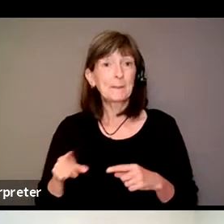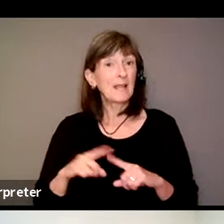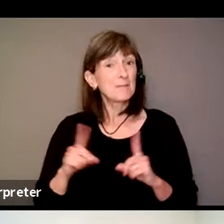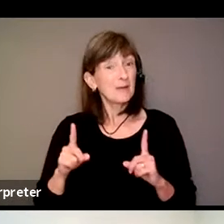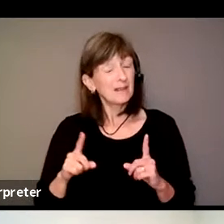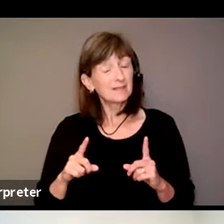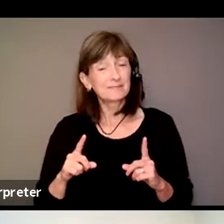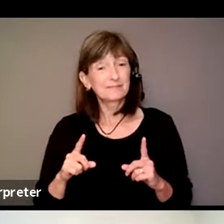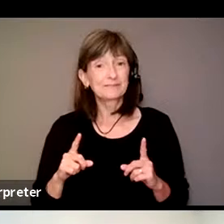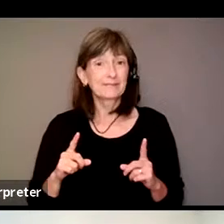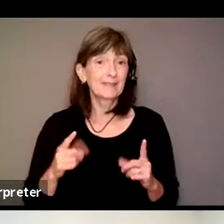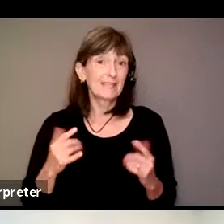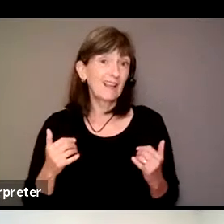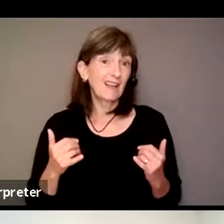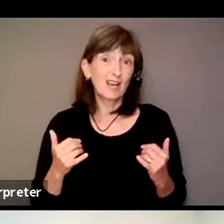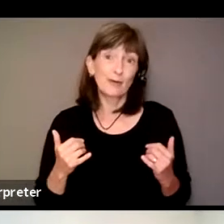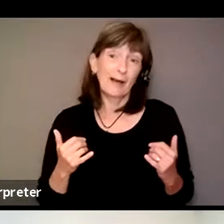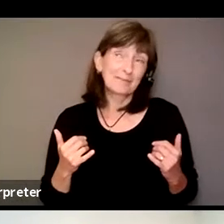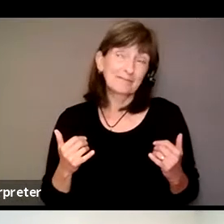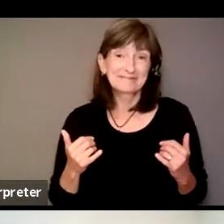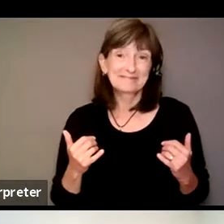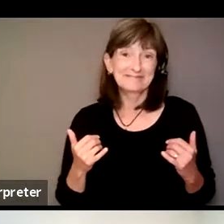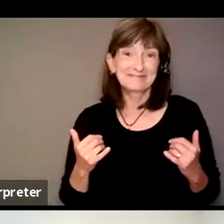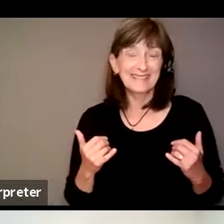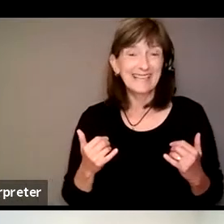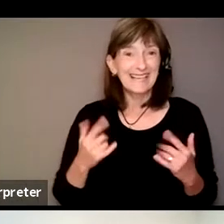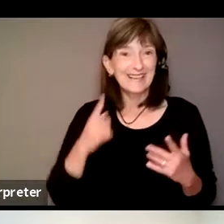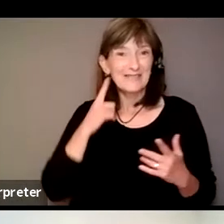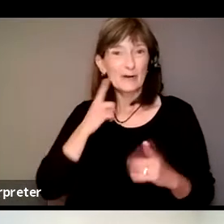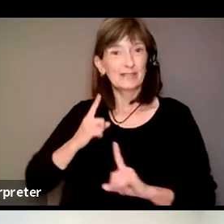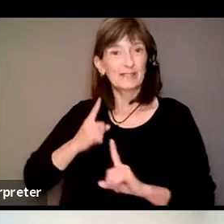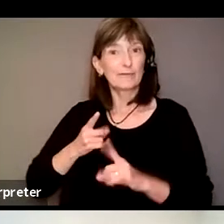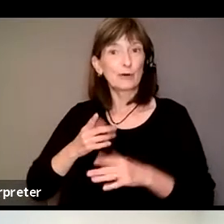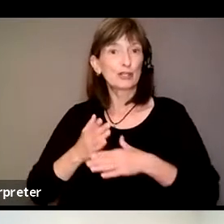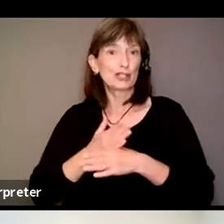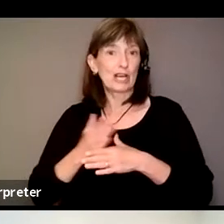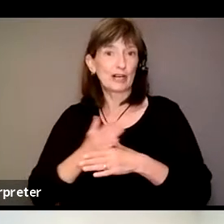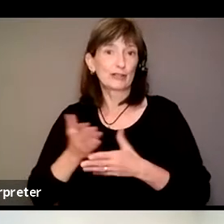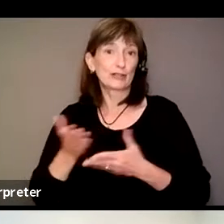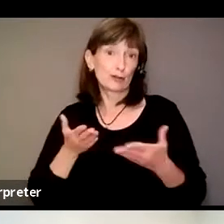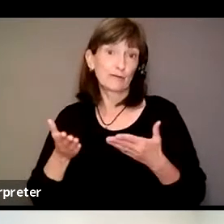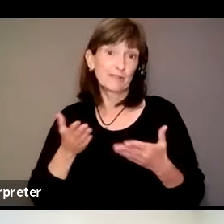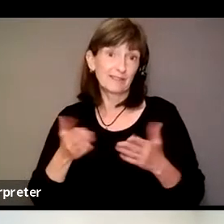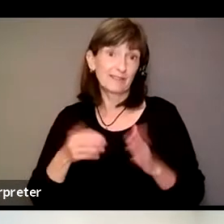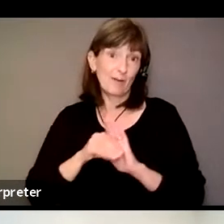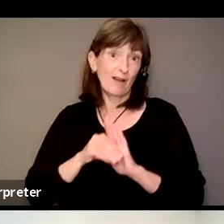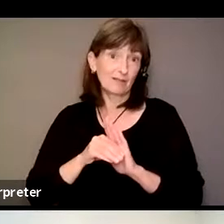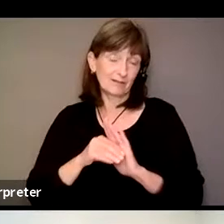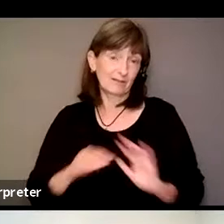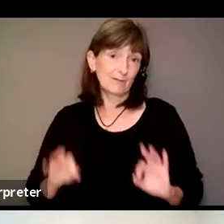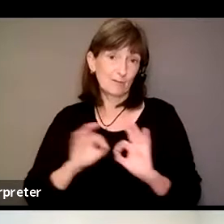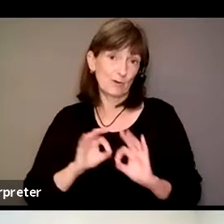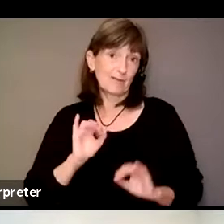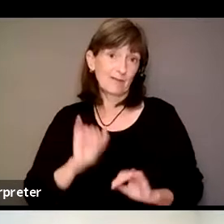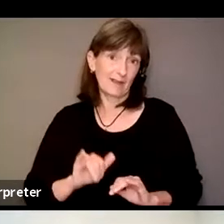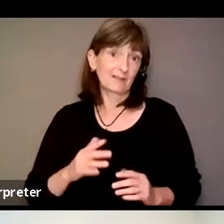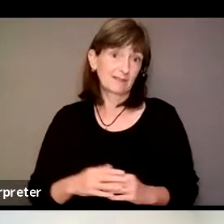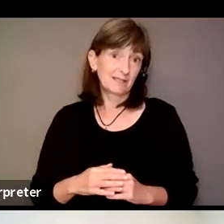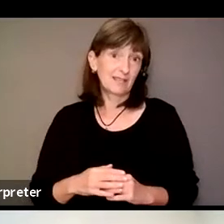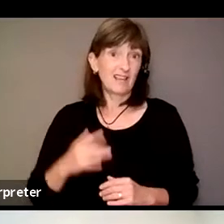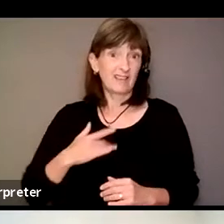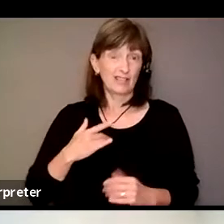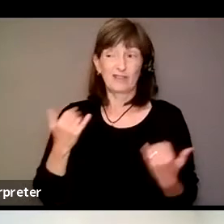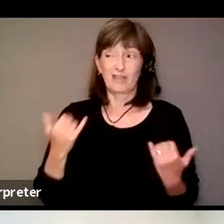where I'm going to sell you the pitch for our shared services models. I think that we've reached a point in our